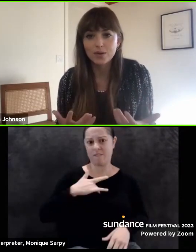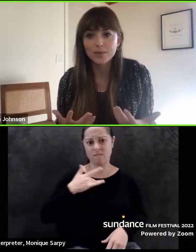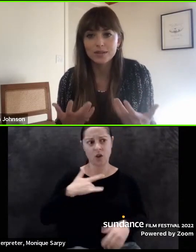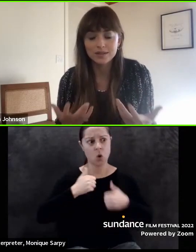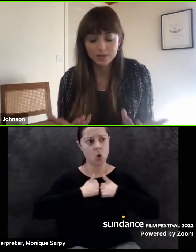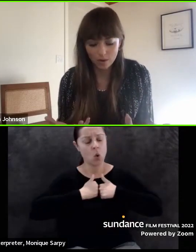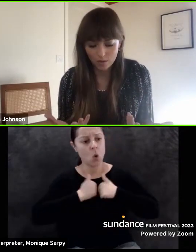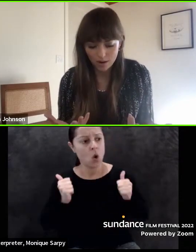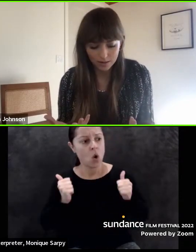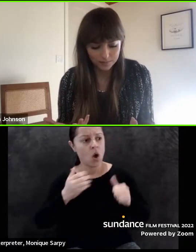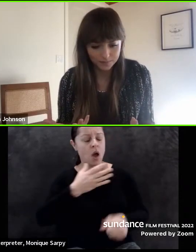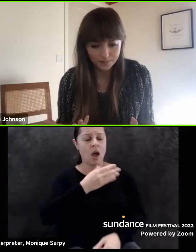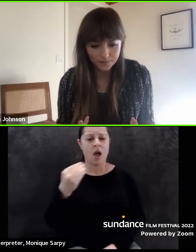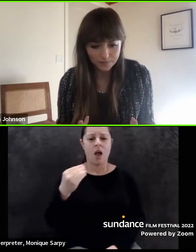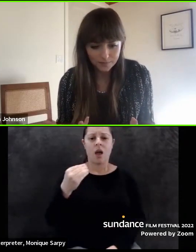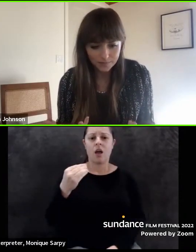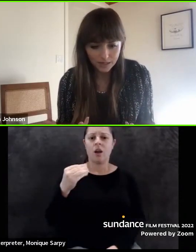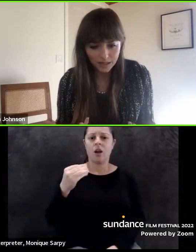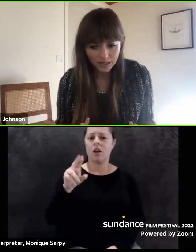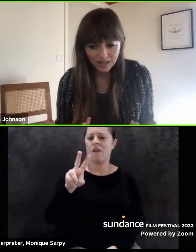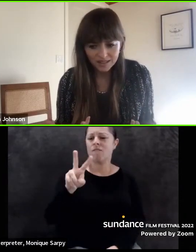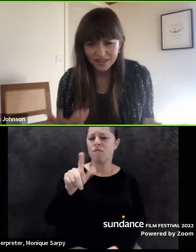so vulnerable and so